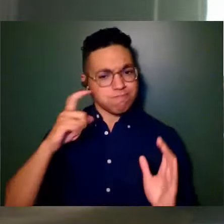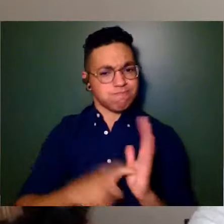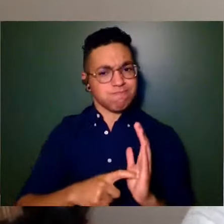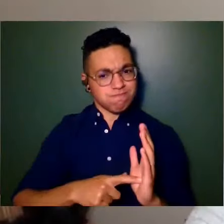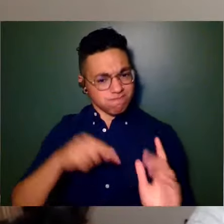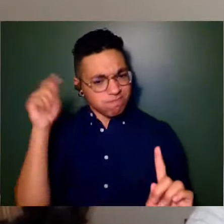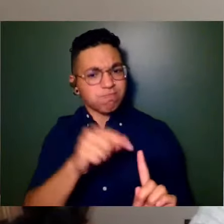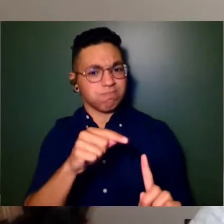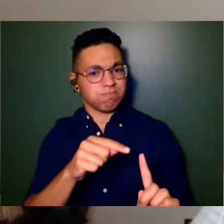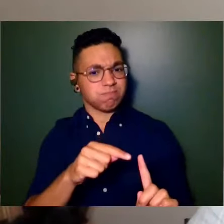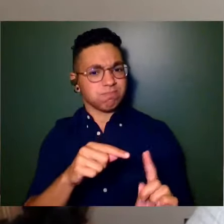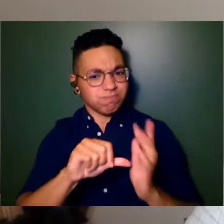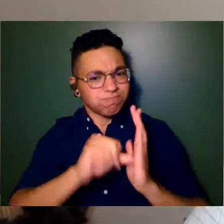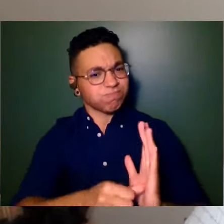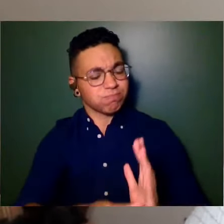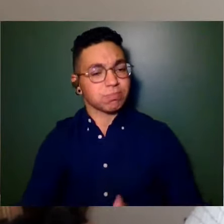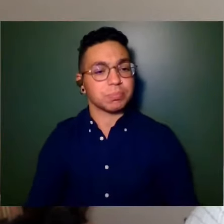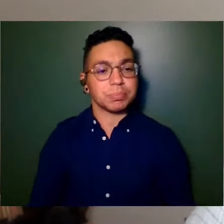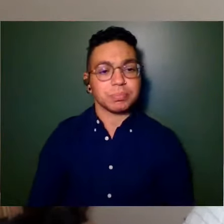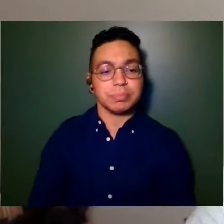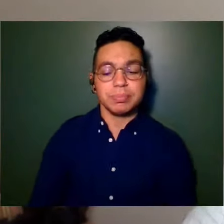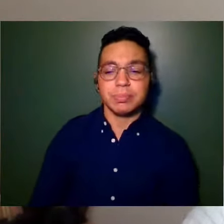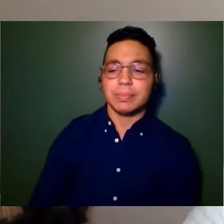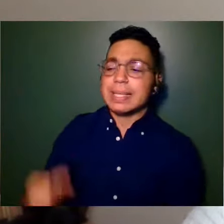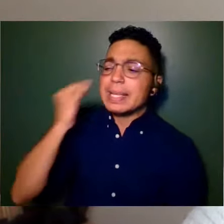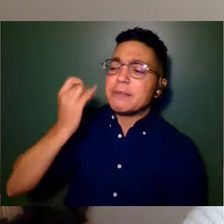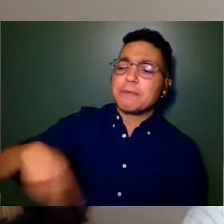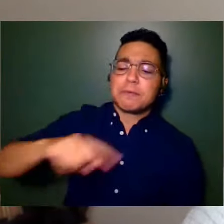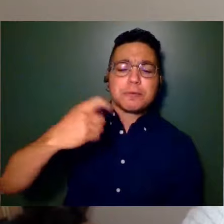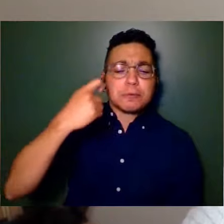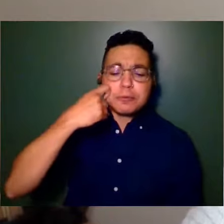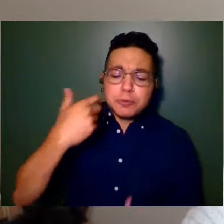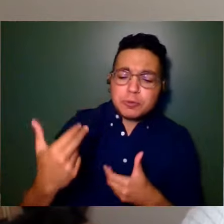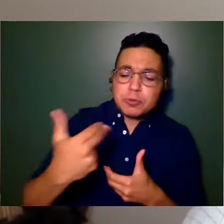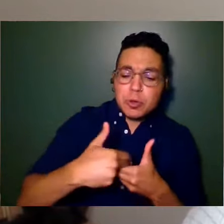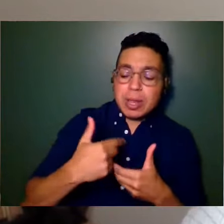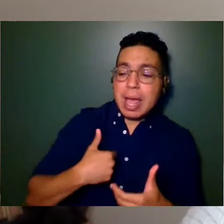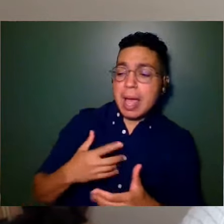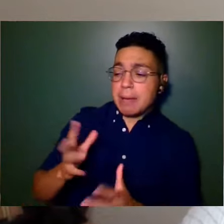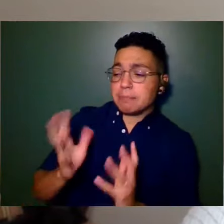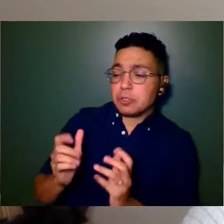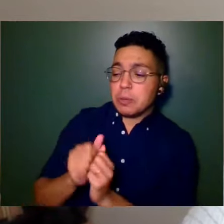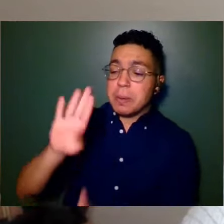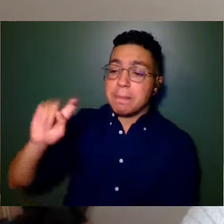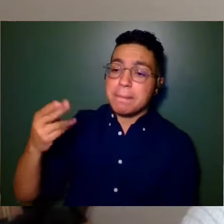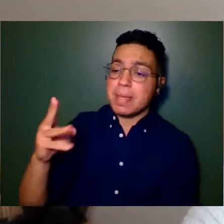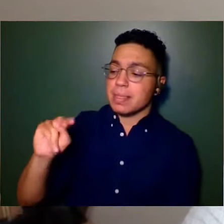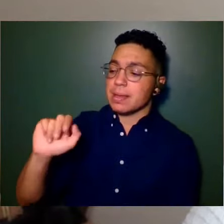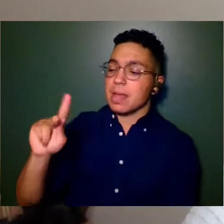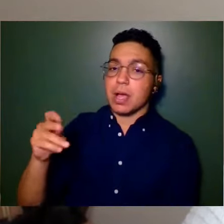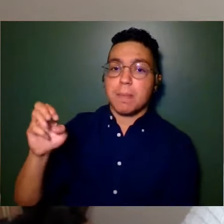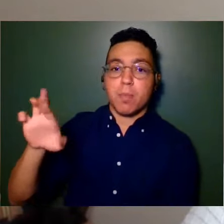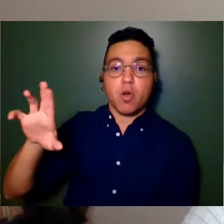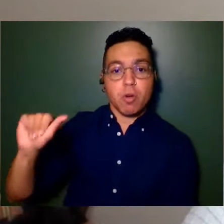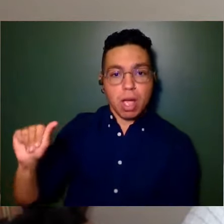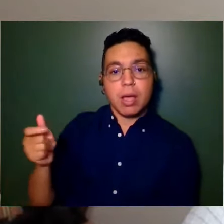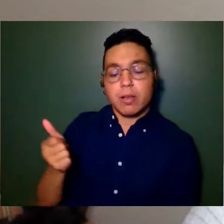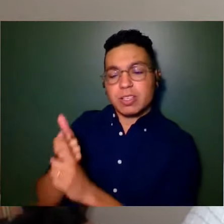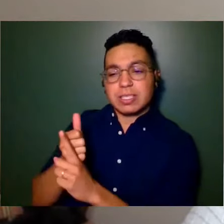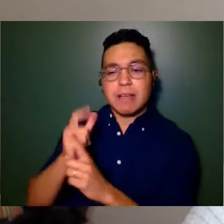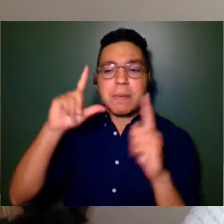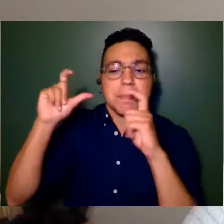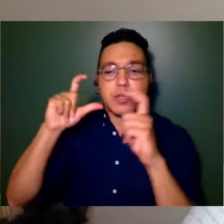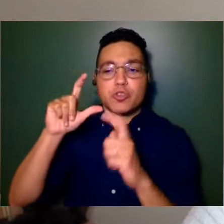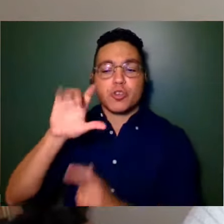If you're just joining us, I'm speaking here with Beth Nakamura, who is a photojournalist from the Oregon newspaper in Portland, and